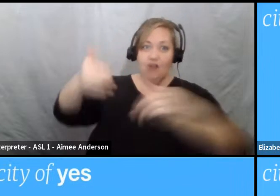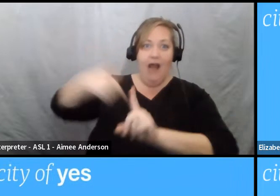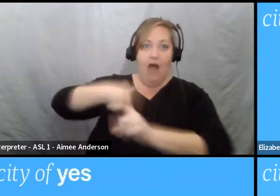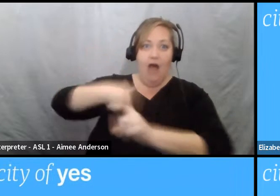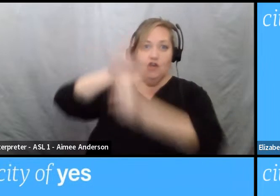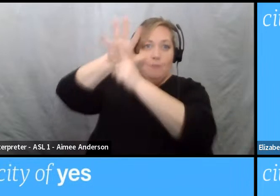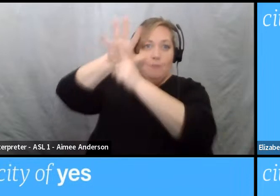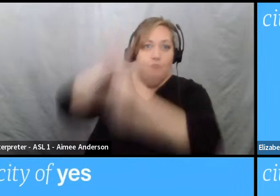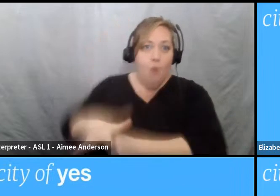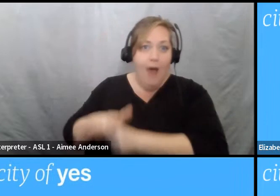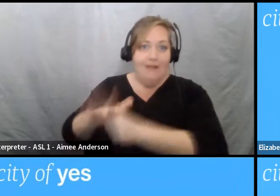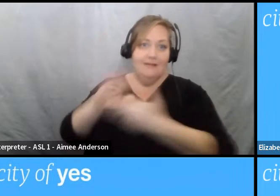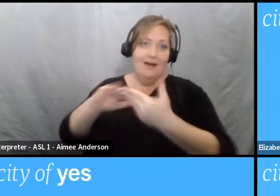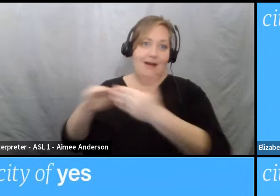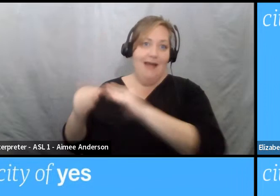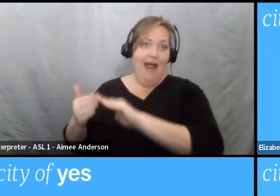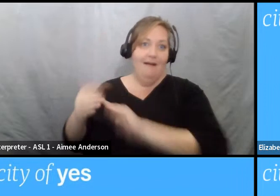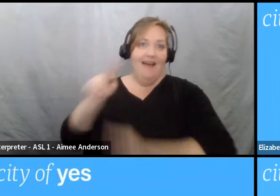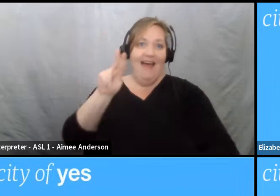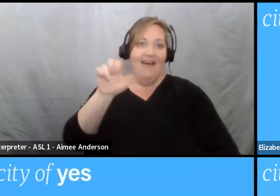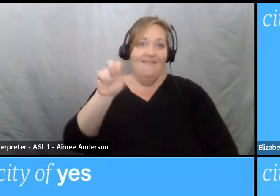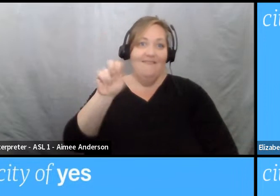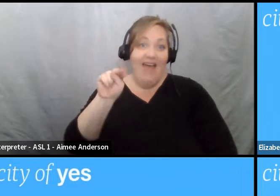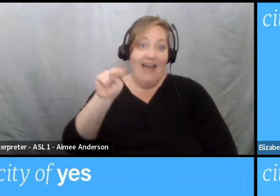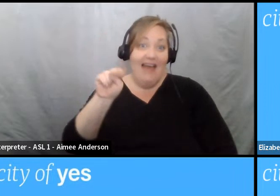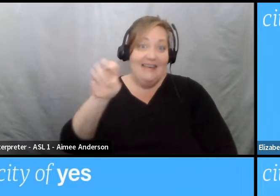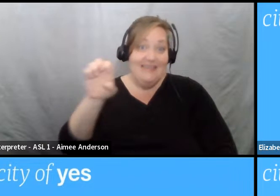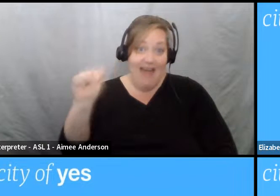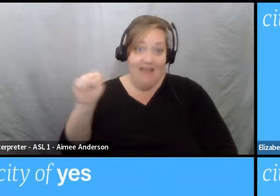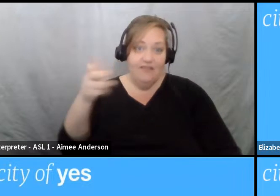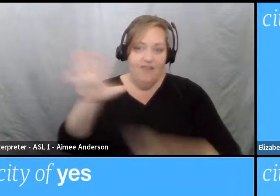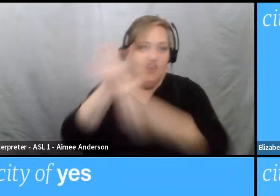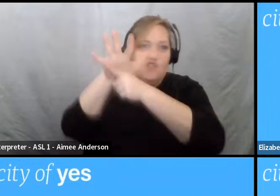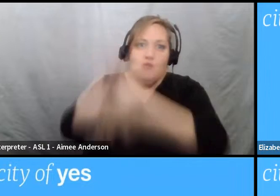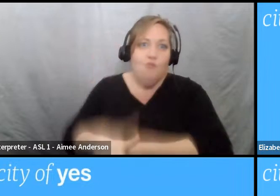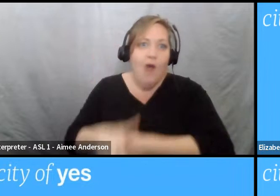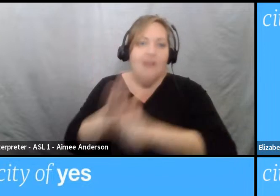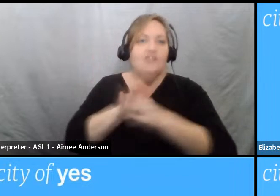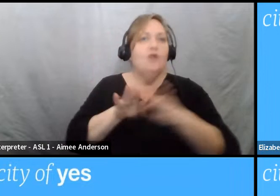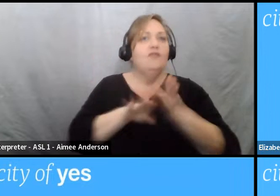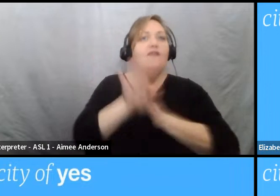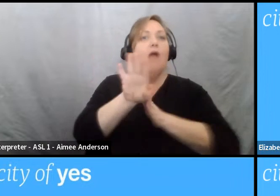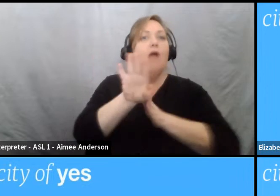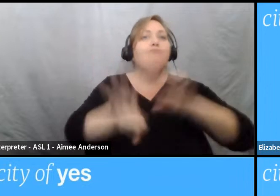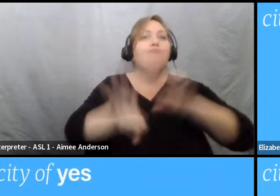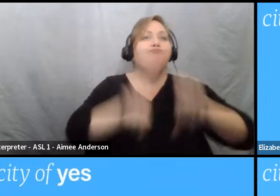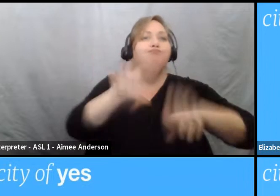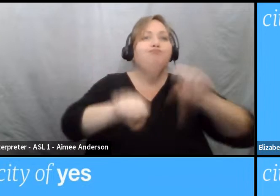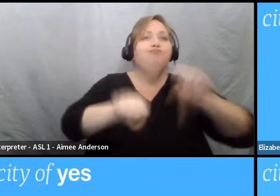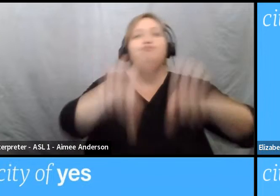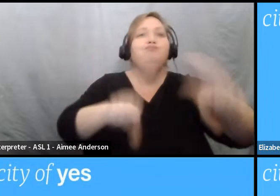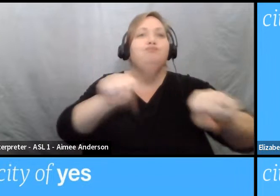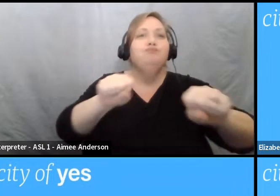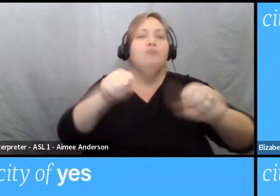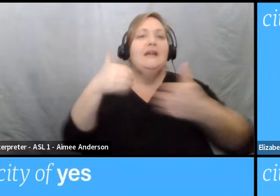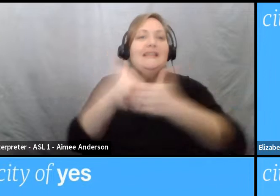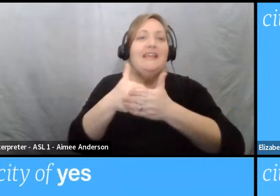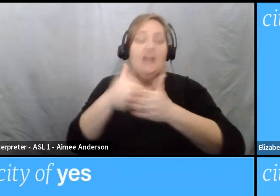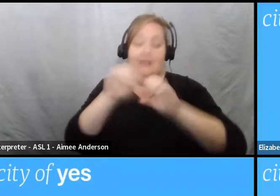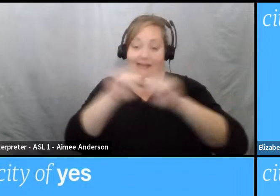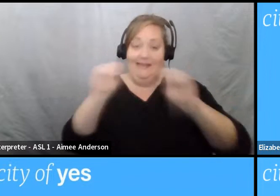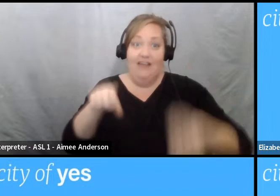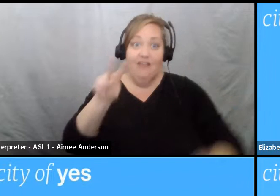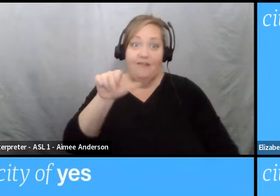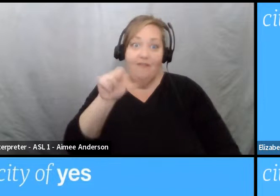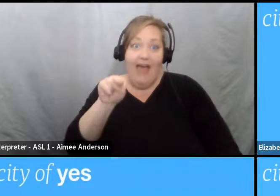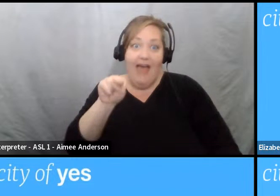the neighborhoods, which Van Nest has already been depressed. So developers bought up these houses in Van Nest by the station, and they're going to build